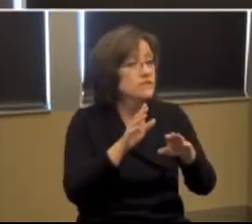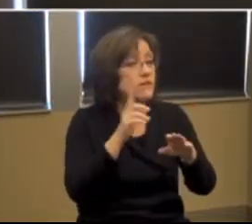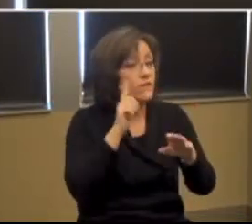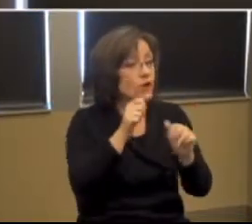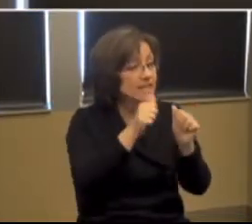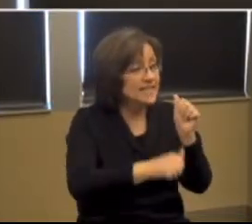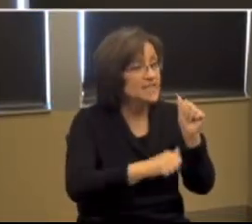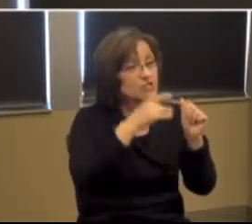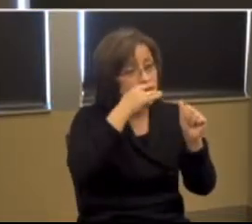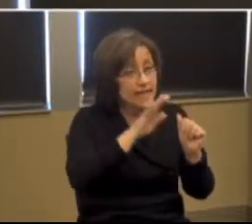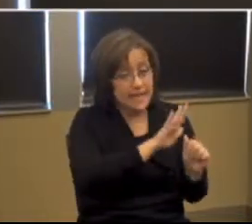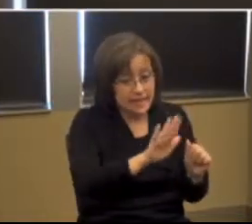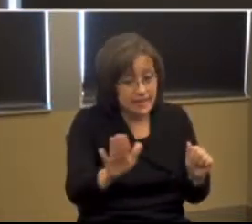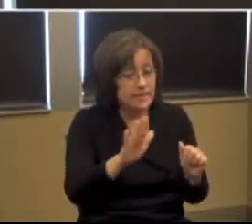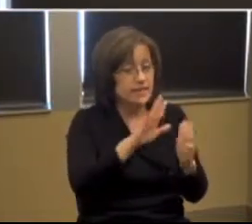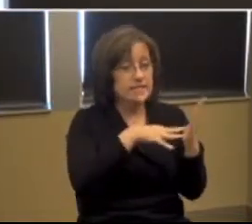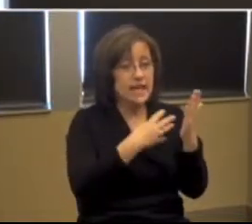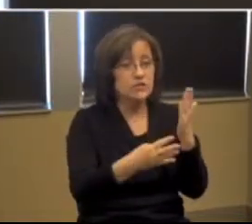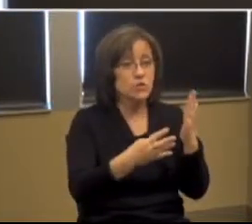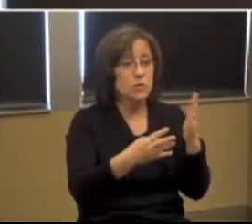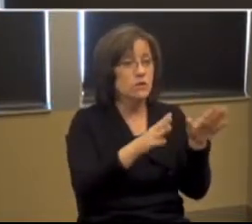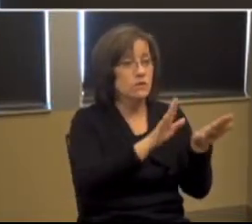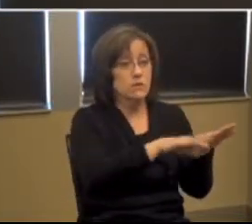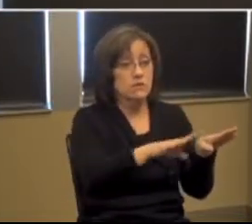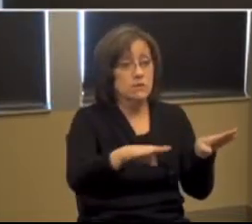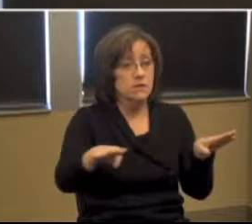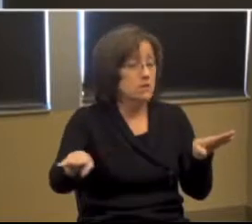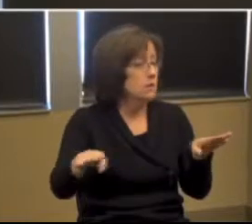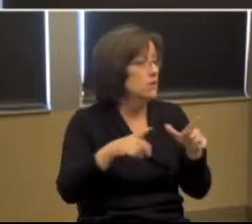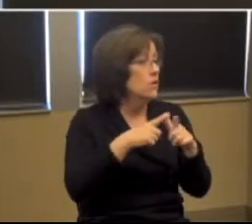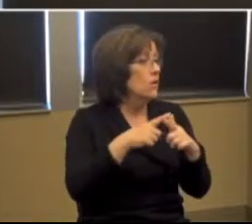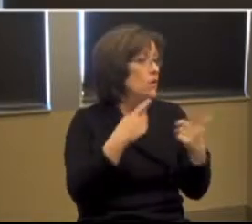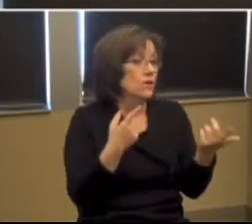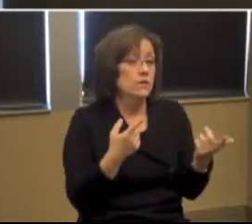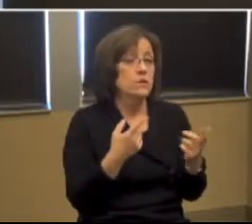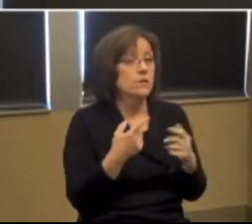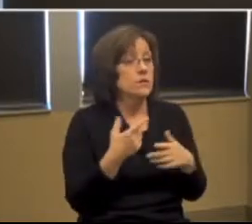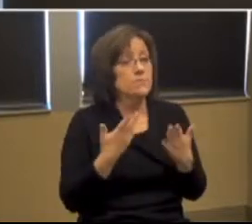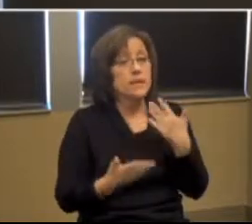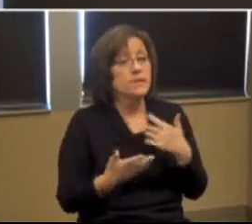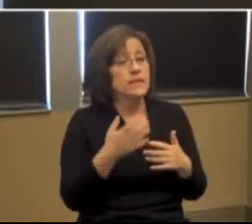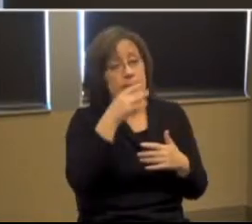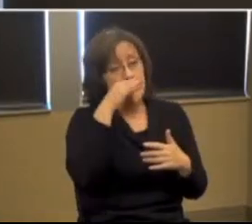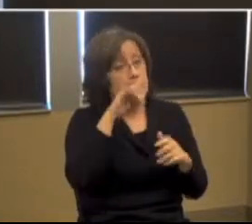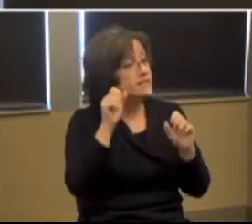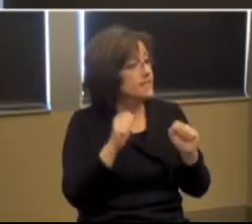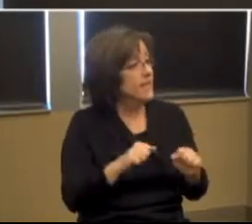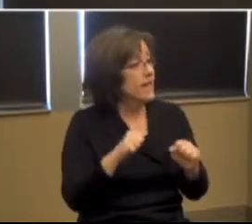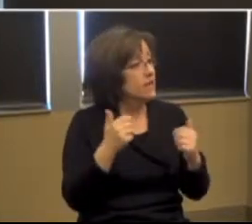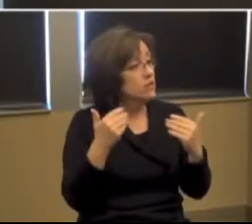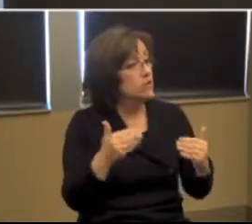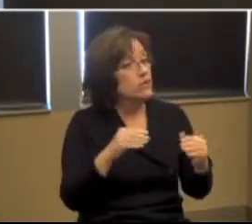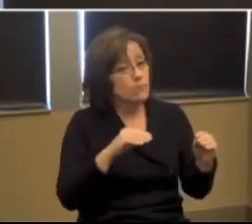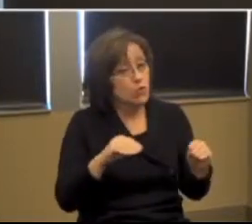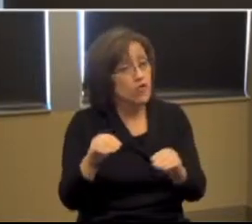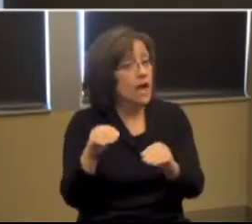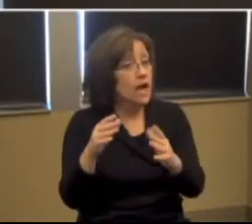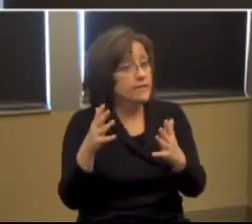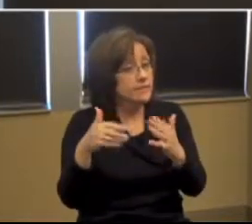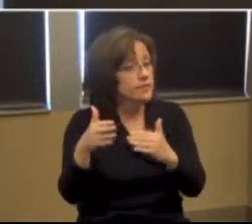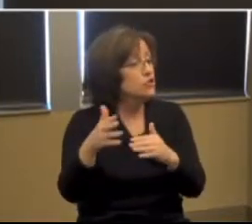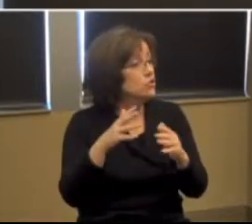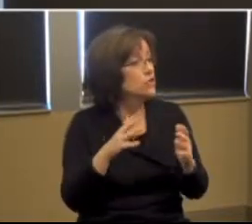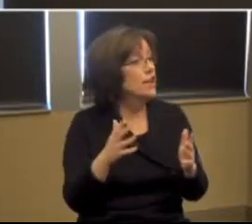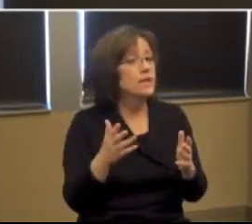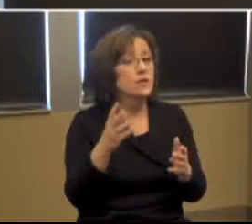kid's schedule. So it can be stationary, or for kids that are able to move on, you can move it into that portable schedule that